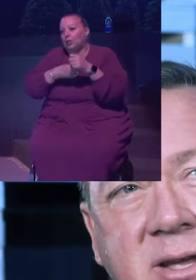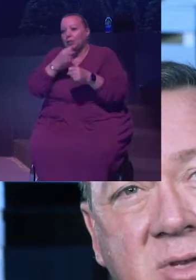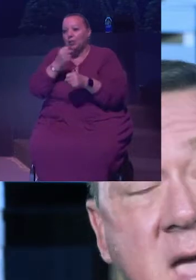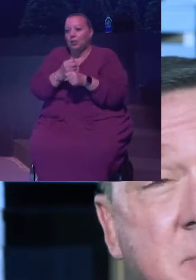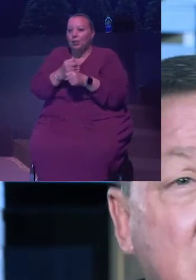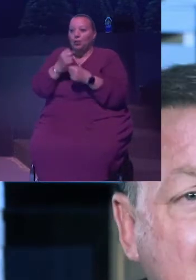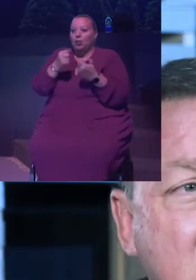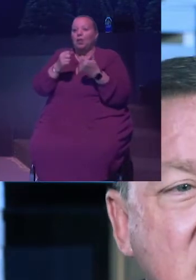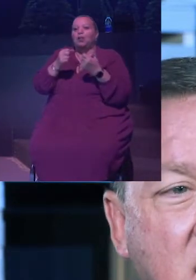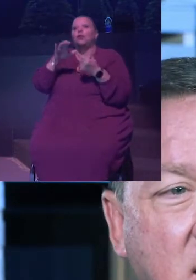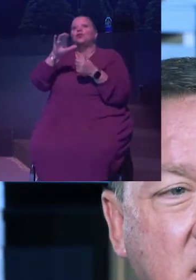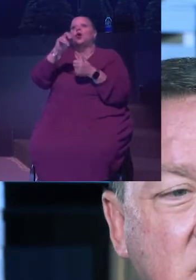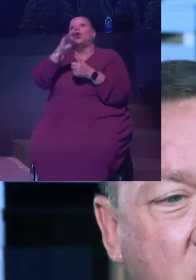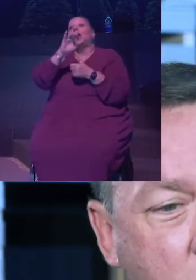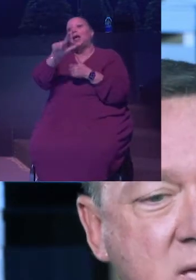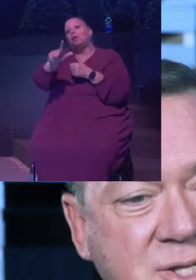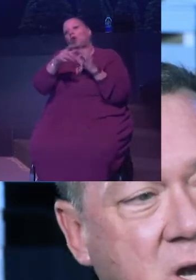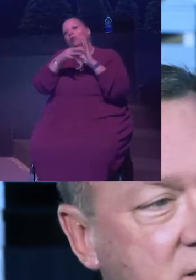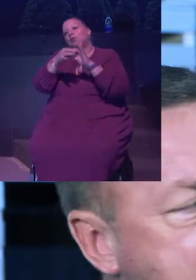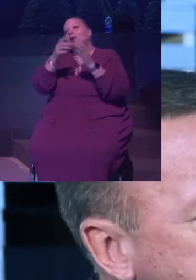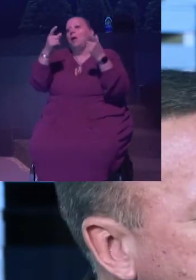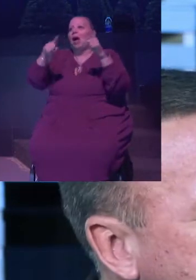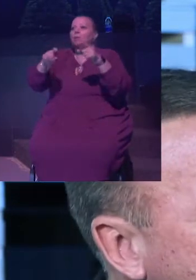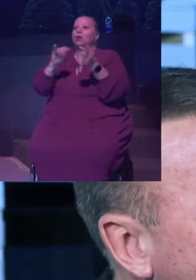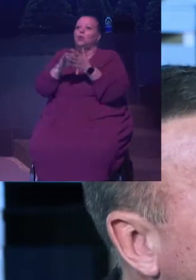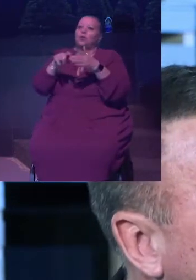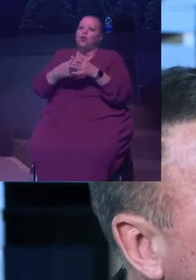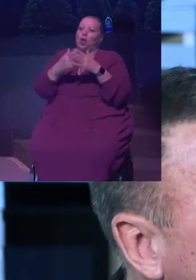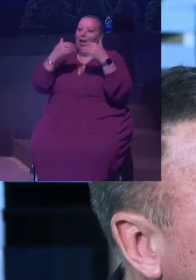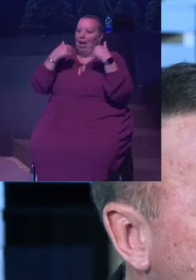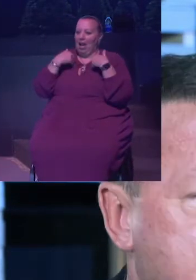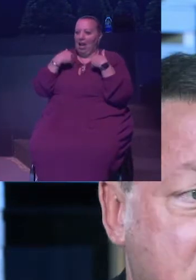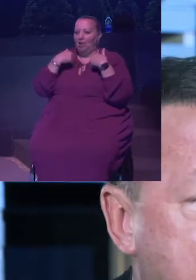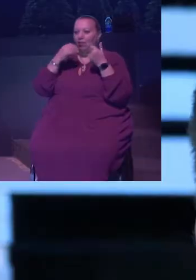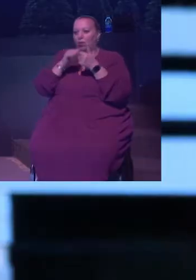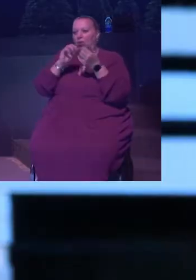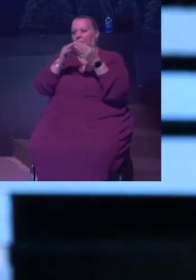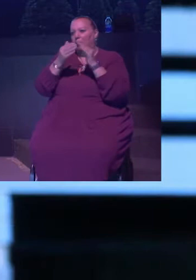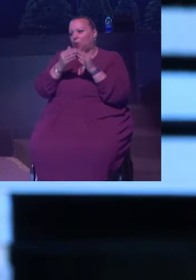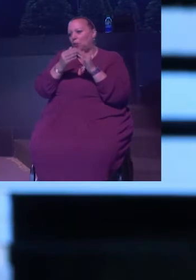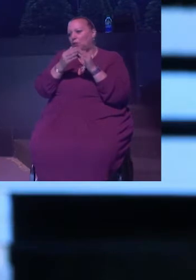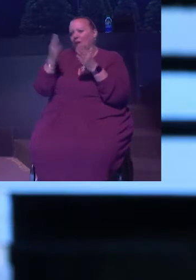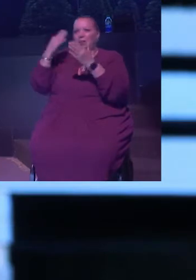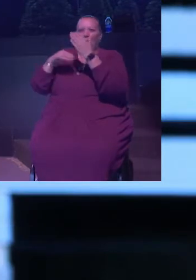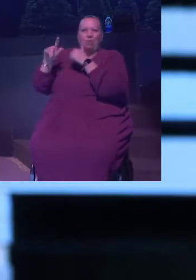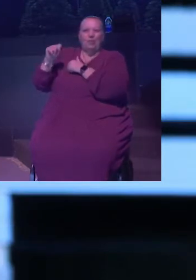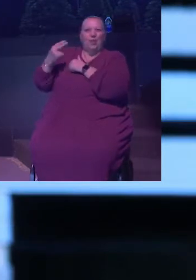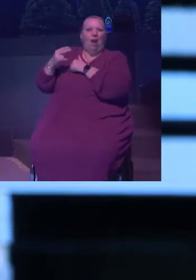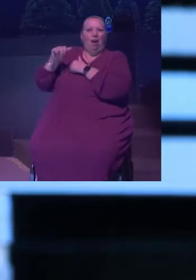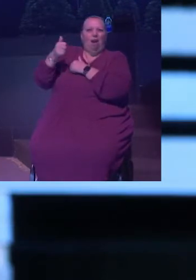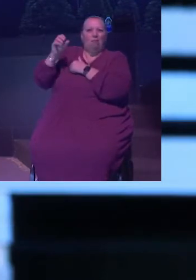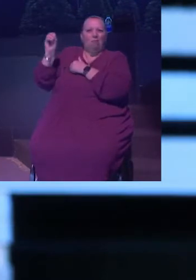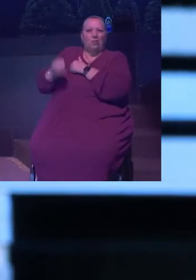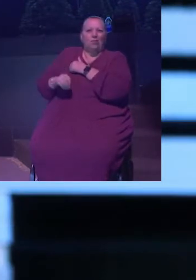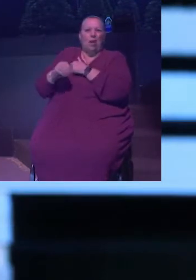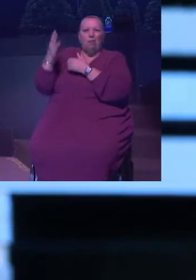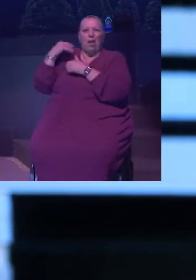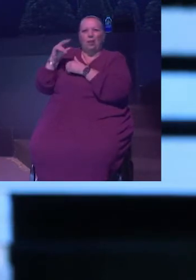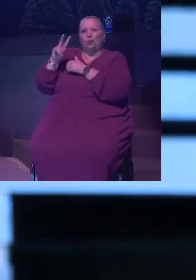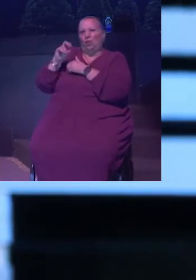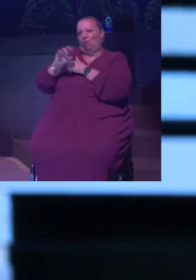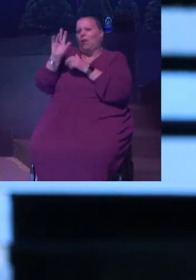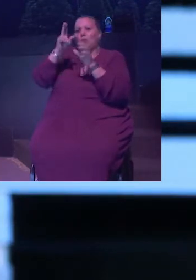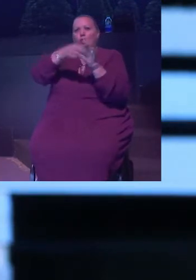Cannonball Initiative came to be, we had started tithing with Community back when we joined in 2005. And